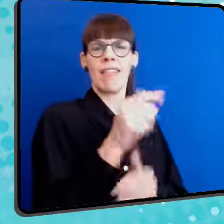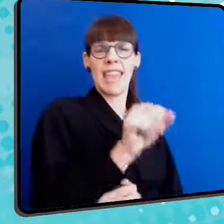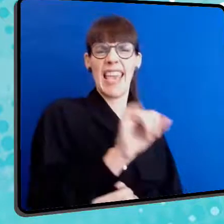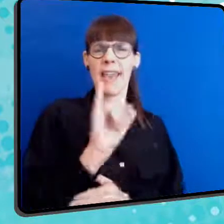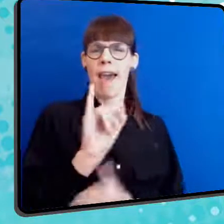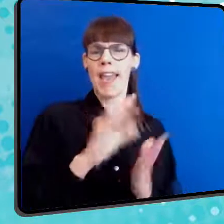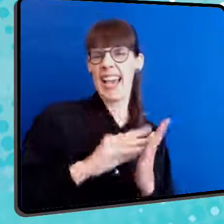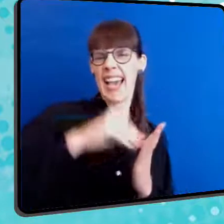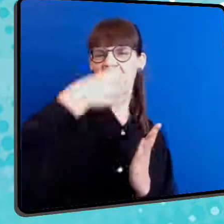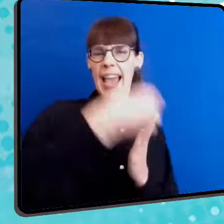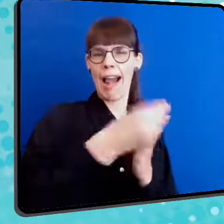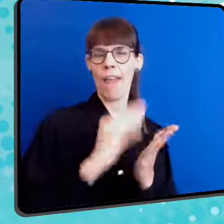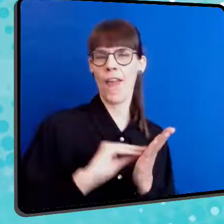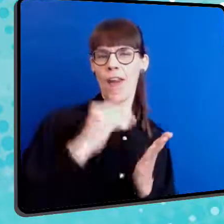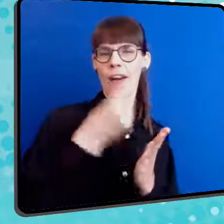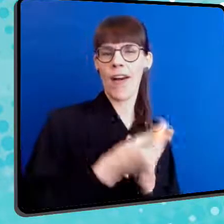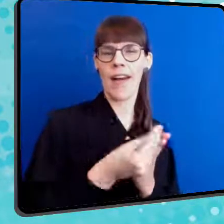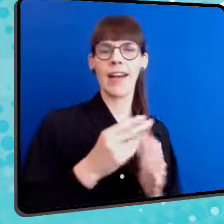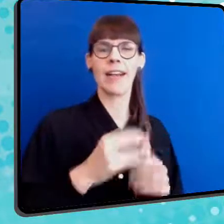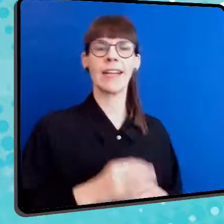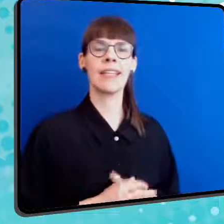Data and AI Summit.